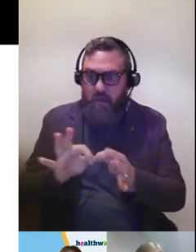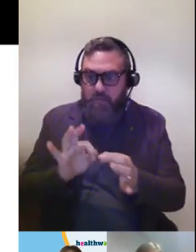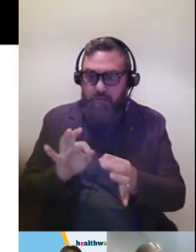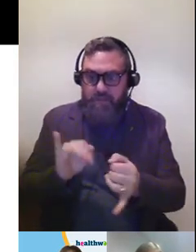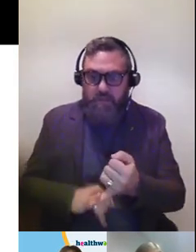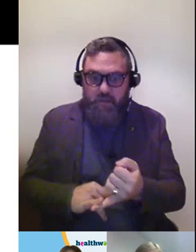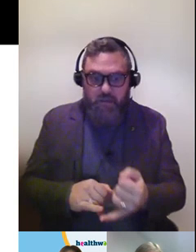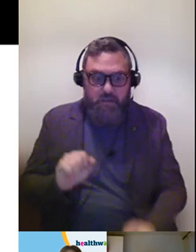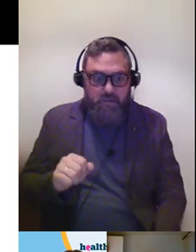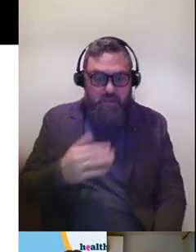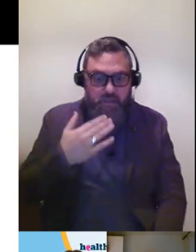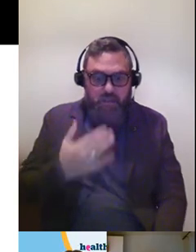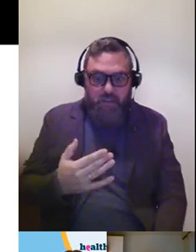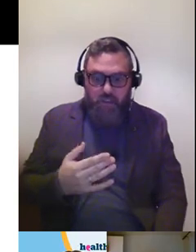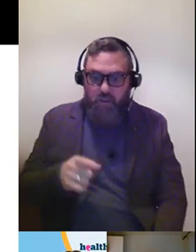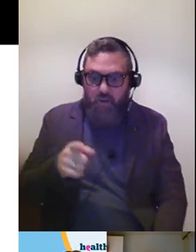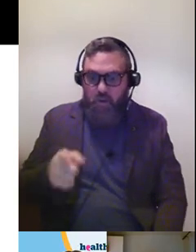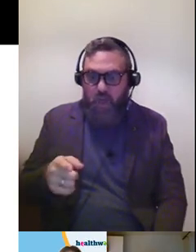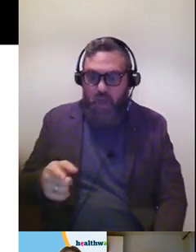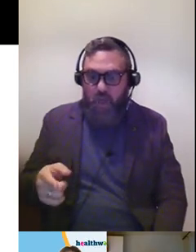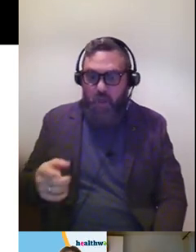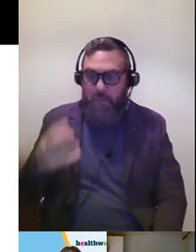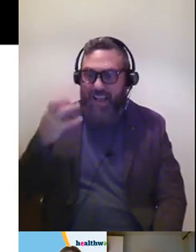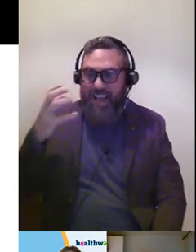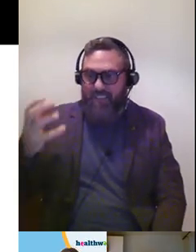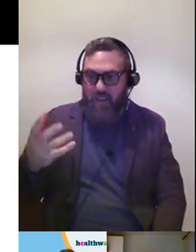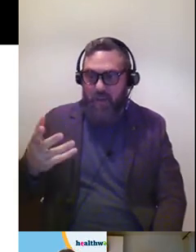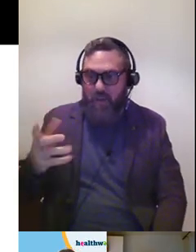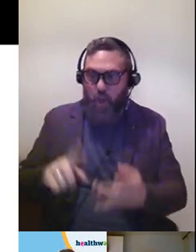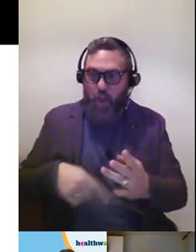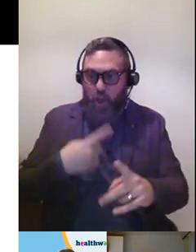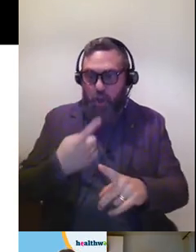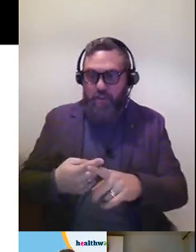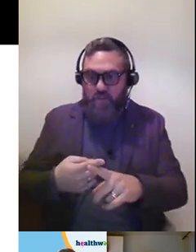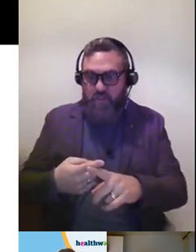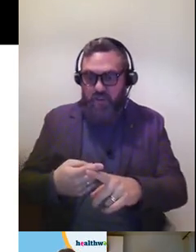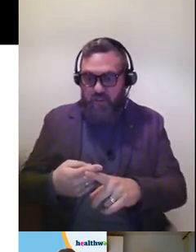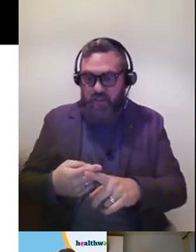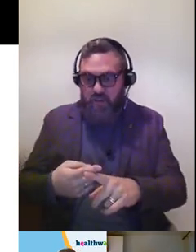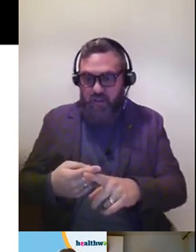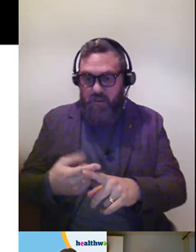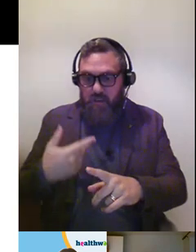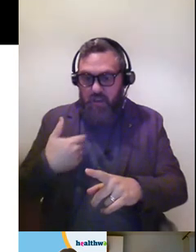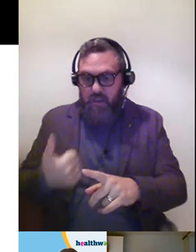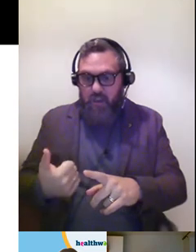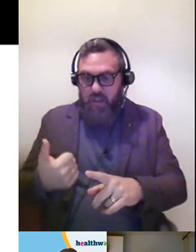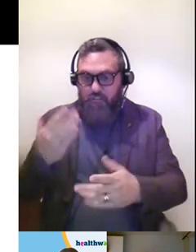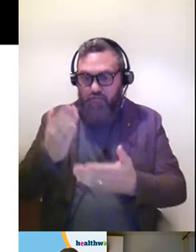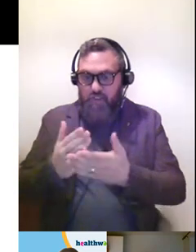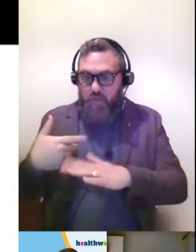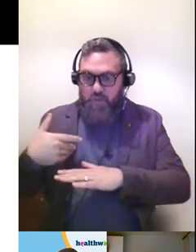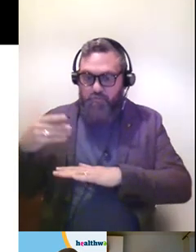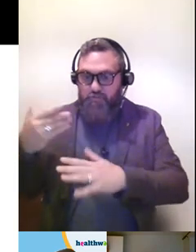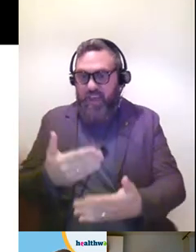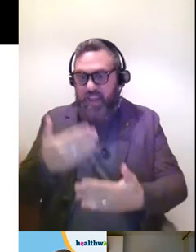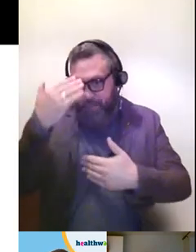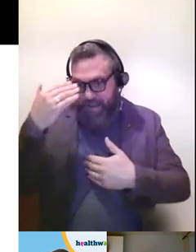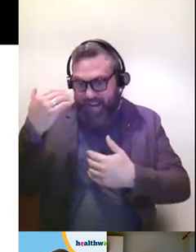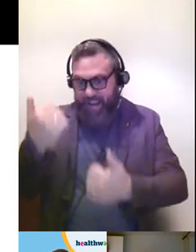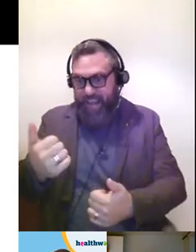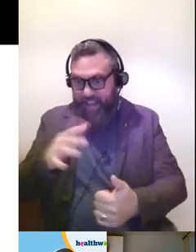Yes, thank you. Mike Hobbs, I'm a governor with the Oxford Health Trust. I'm actually an Oxfordshire governor, but as you know, we provide the full range of mental health